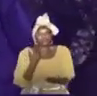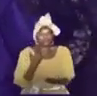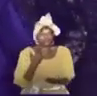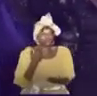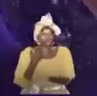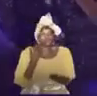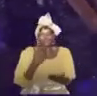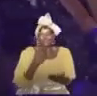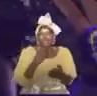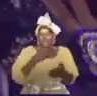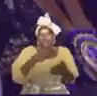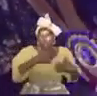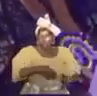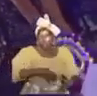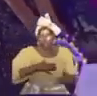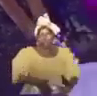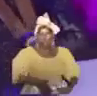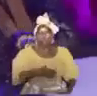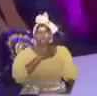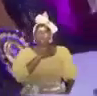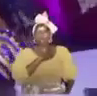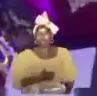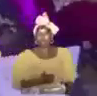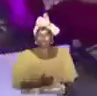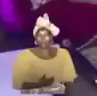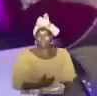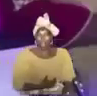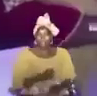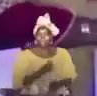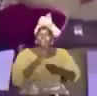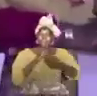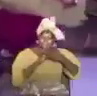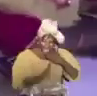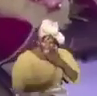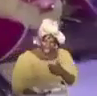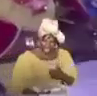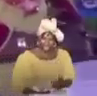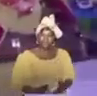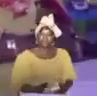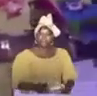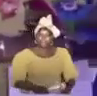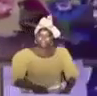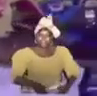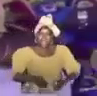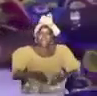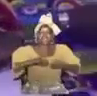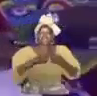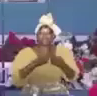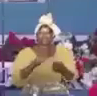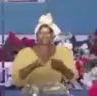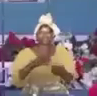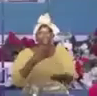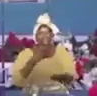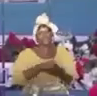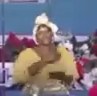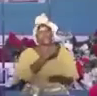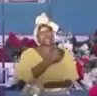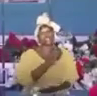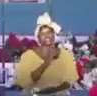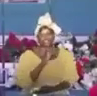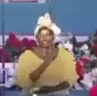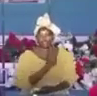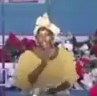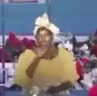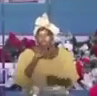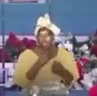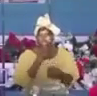two, meekness. Number three, passion. These are the currencies that we use to buy the truth. And the Bible says, if you do